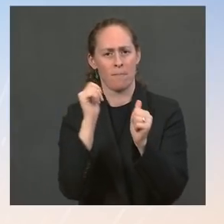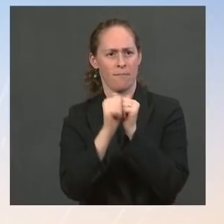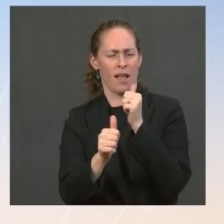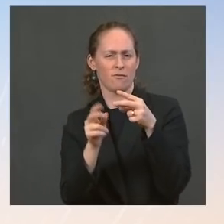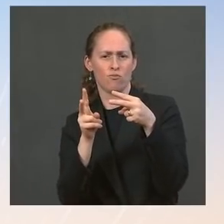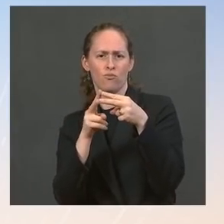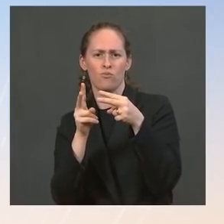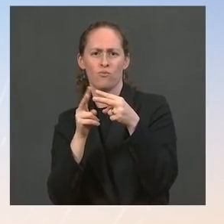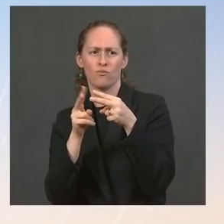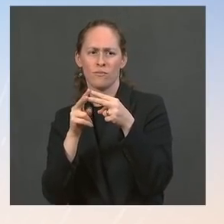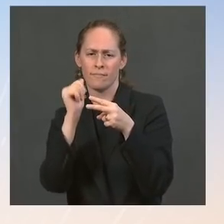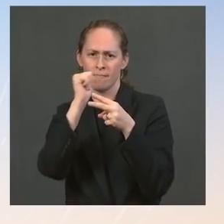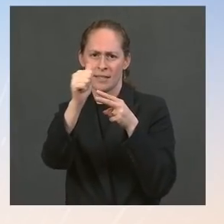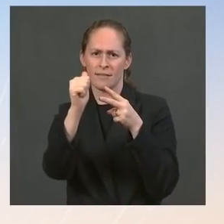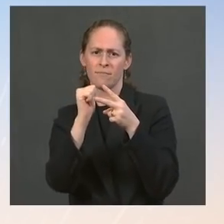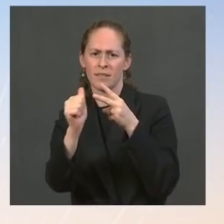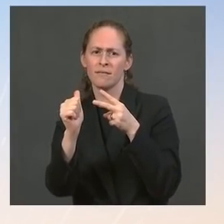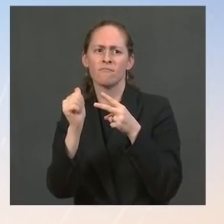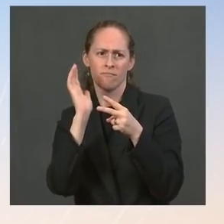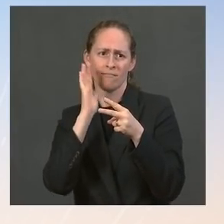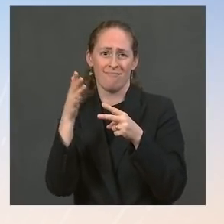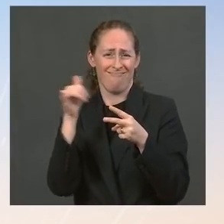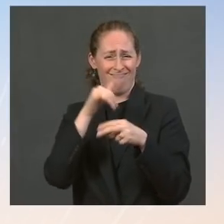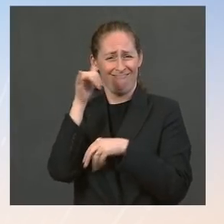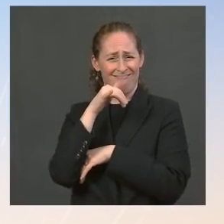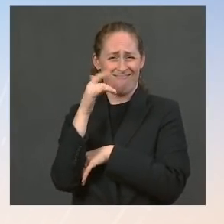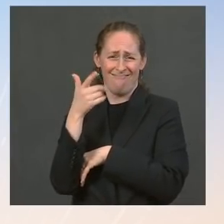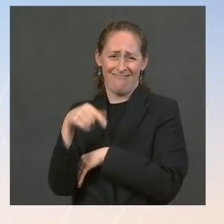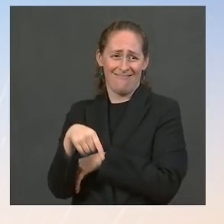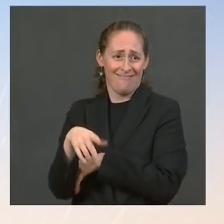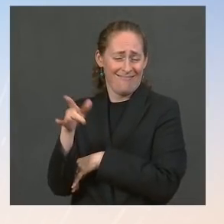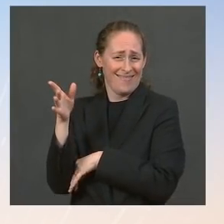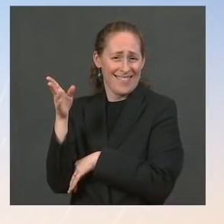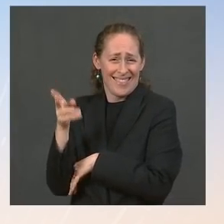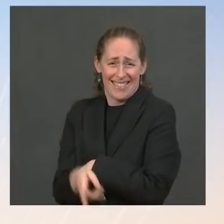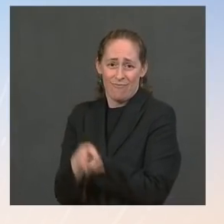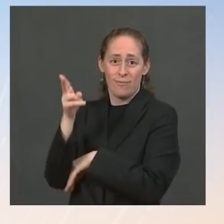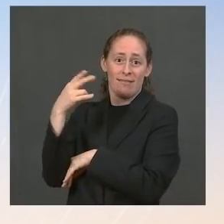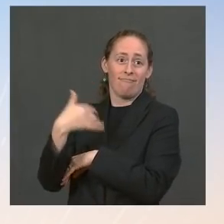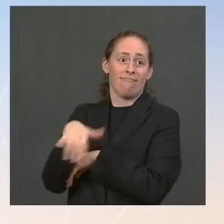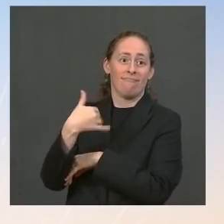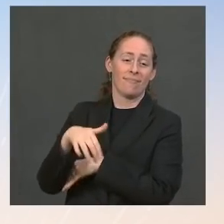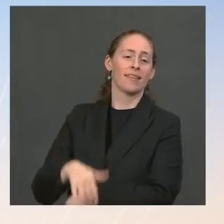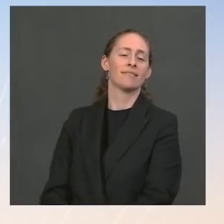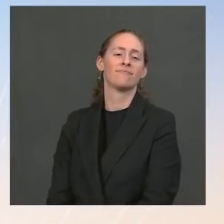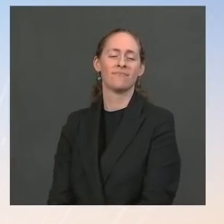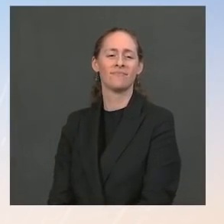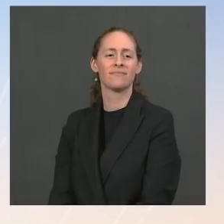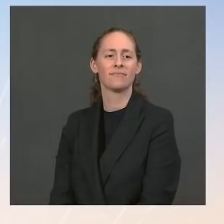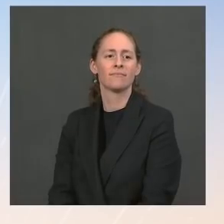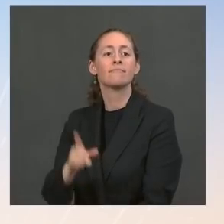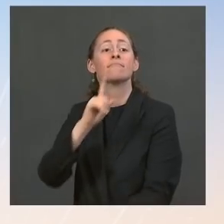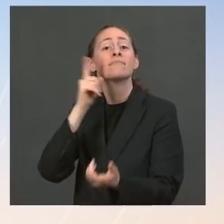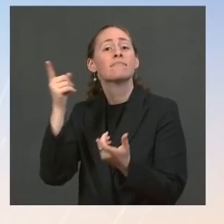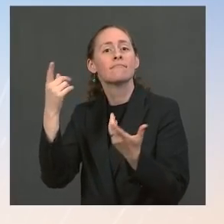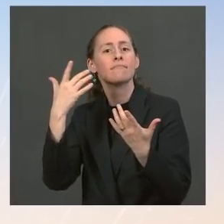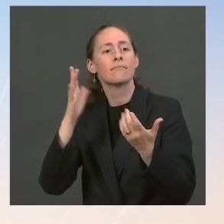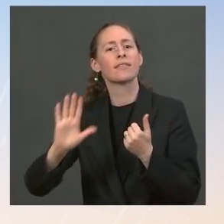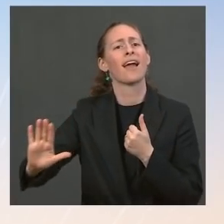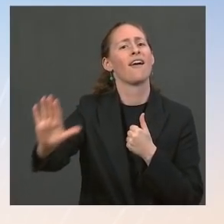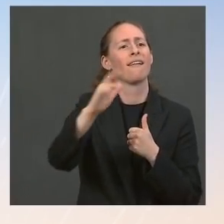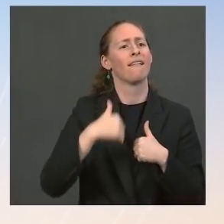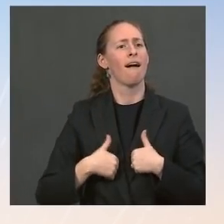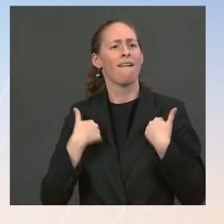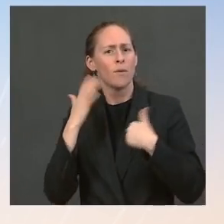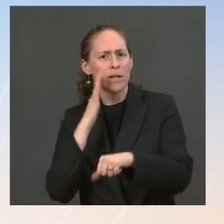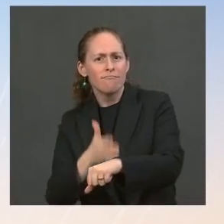legislation that will have make historic investments, and he's doing it because he wants to have an impact on their lives. But these type